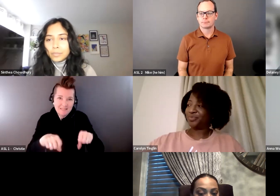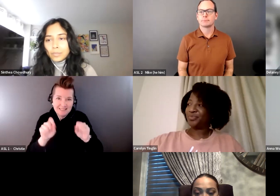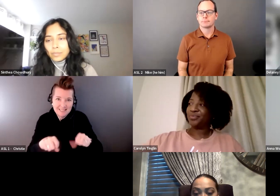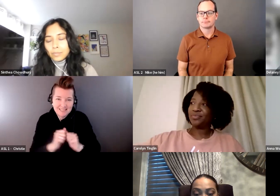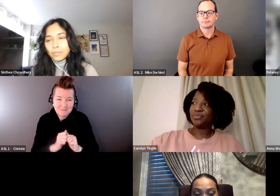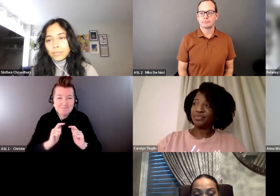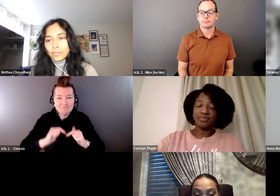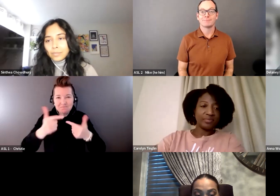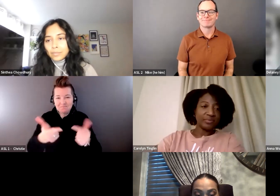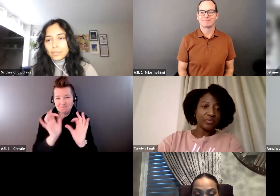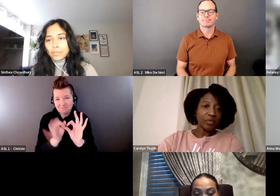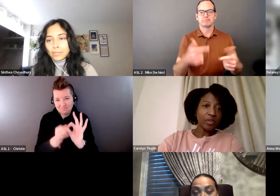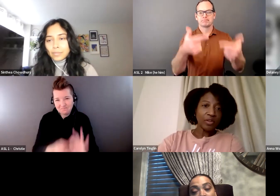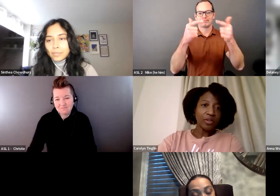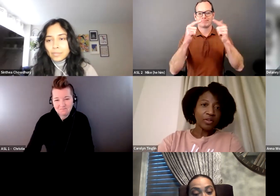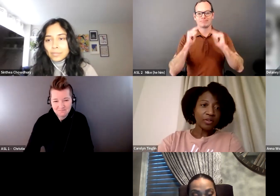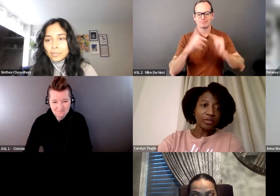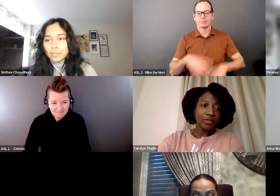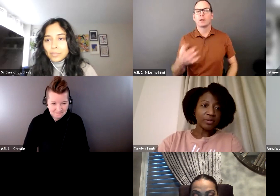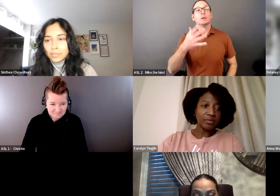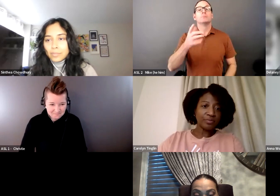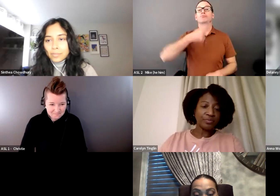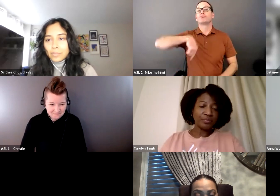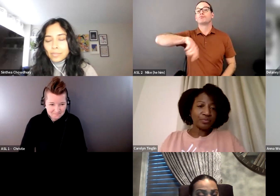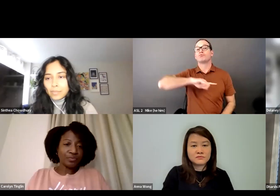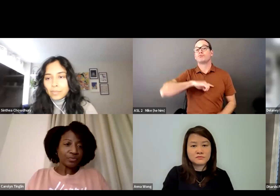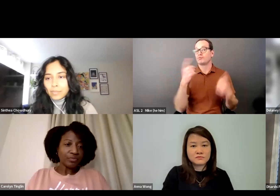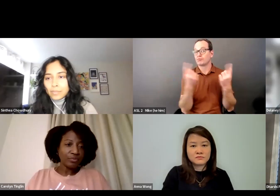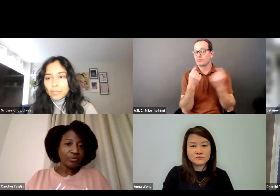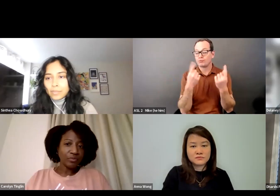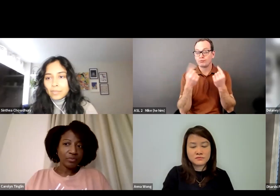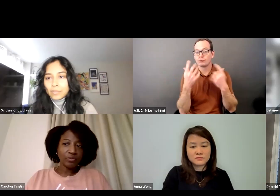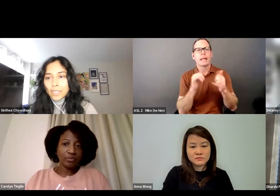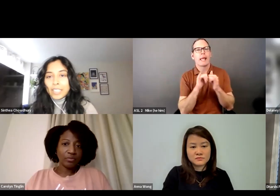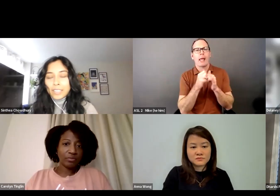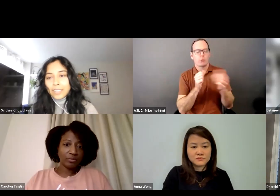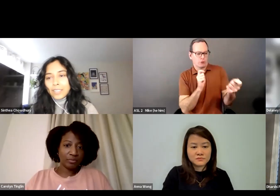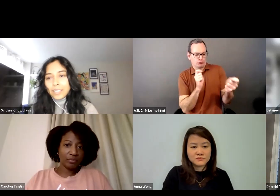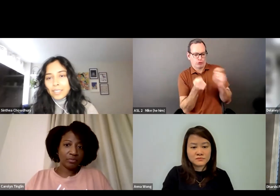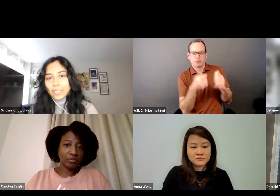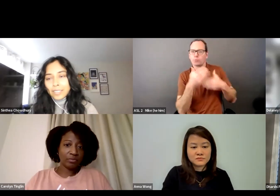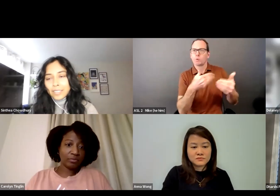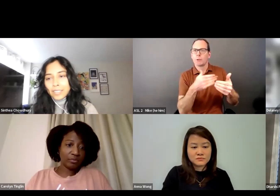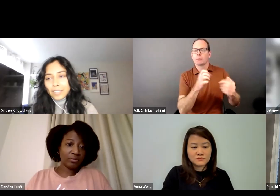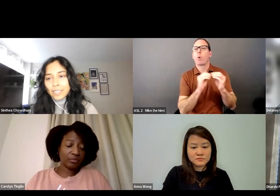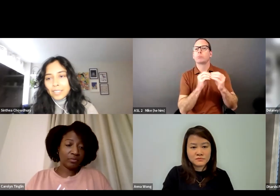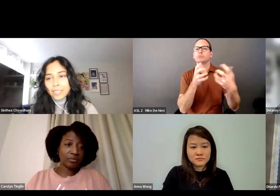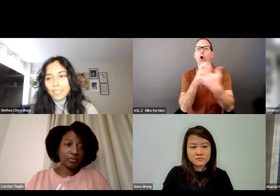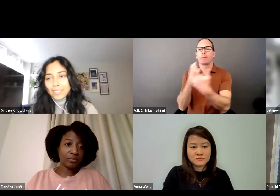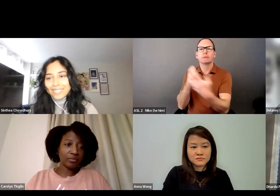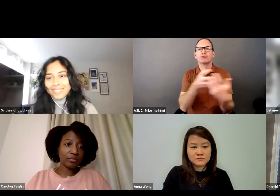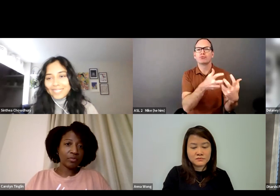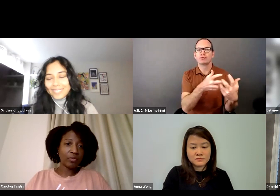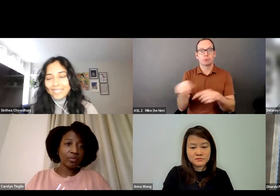the entire interview process to be more accommodating, really, and this really helped them become more independent. And I saw such